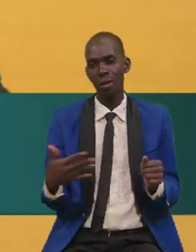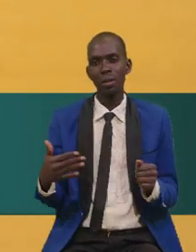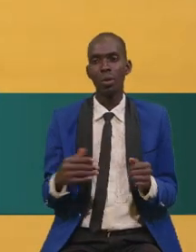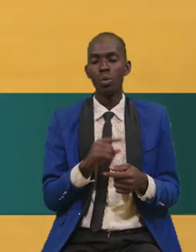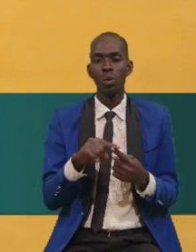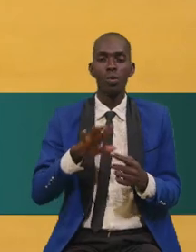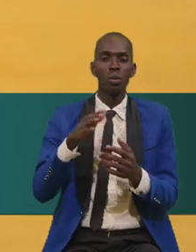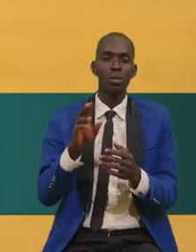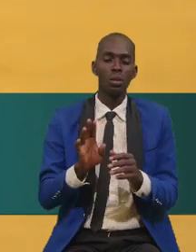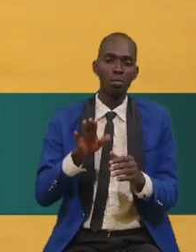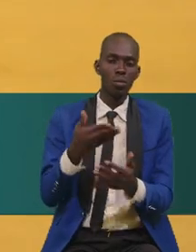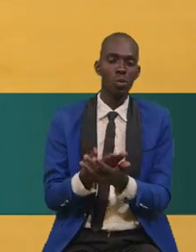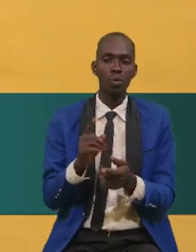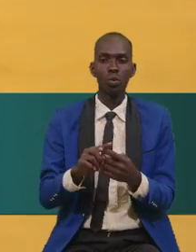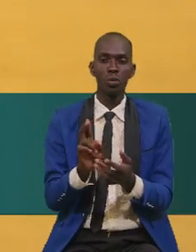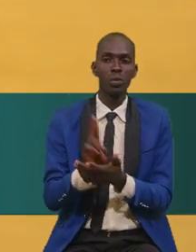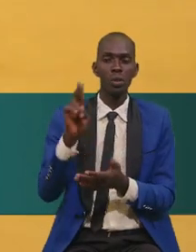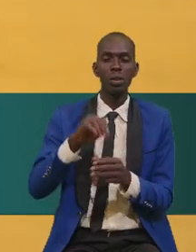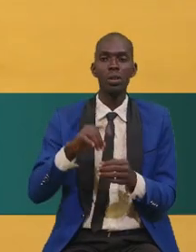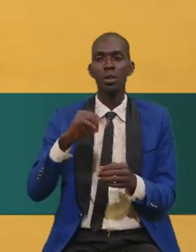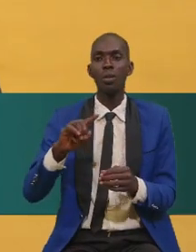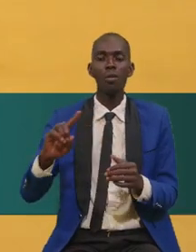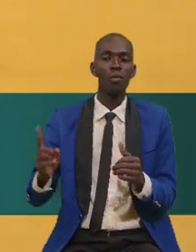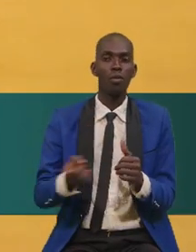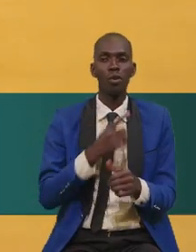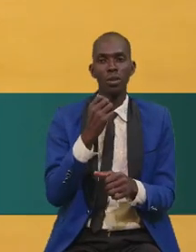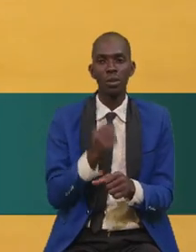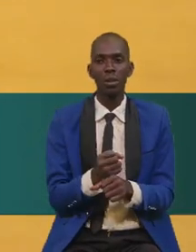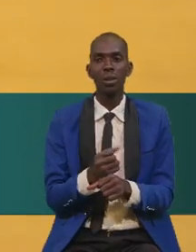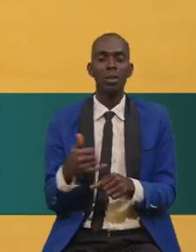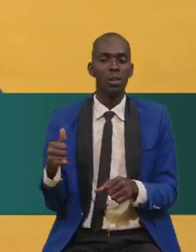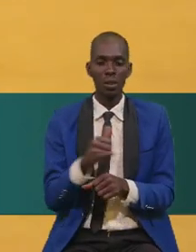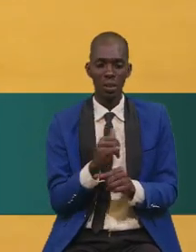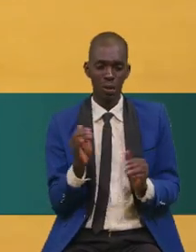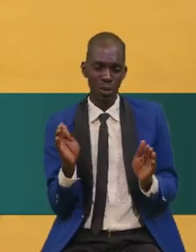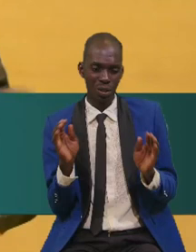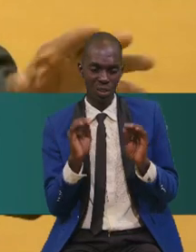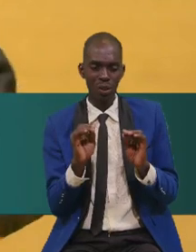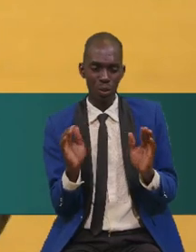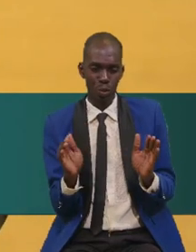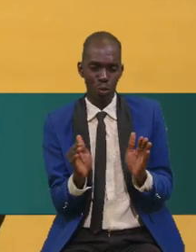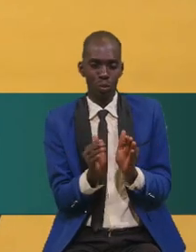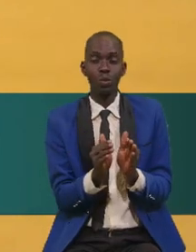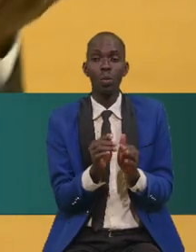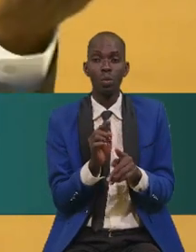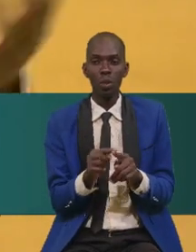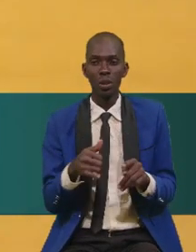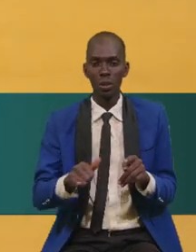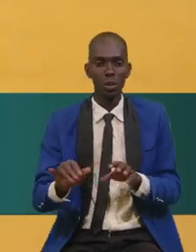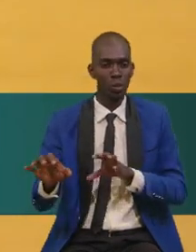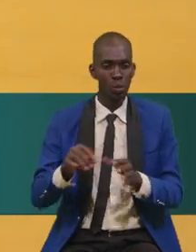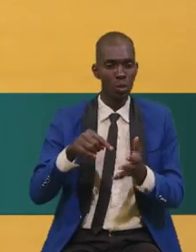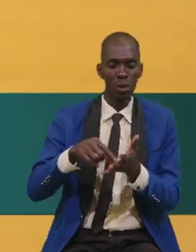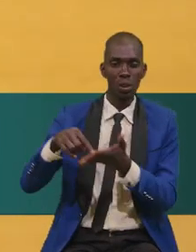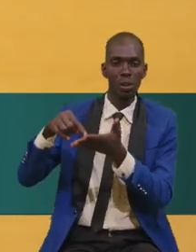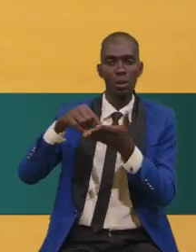year. They narrowed it down now, but you still have to do this and do this and do that. And then in the